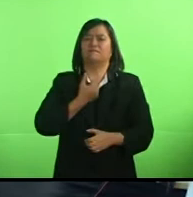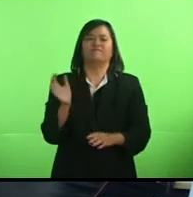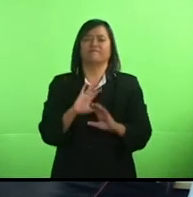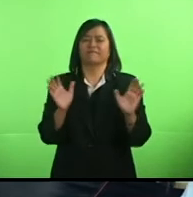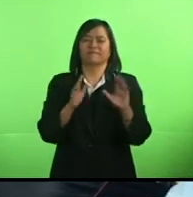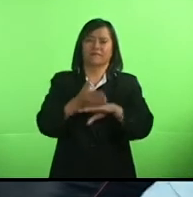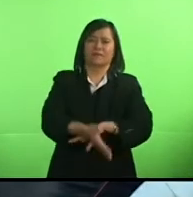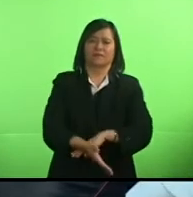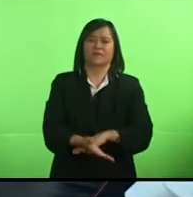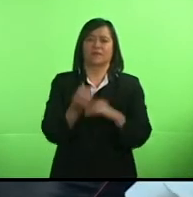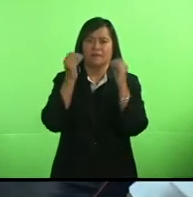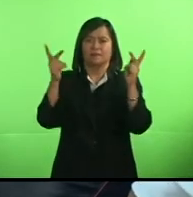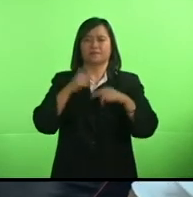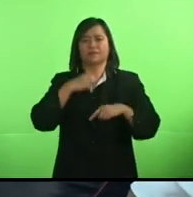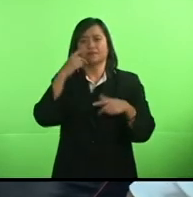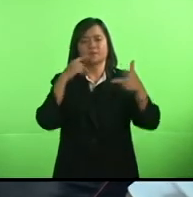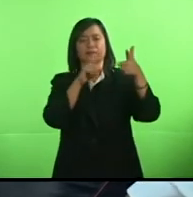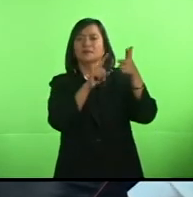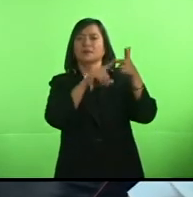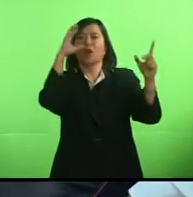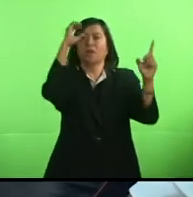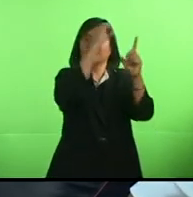Okay, dah ada objectivity,